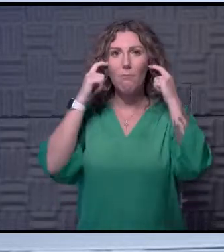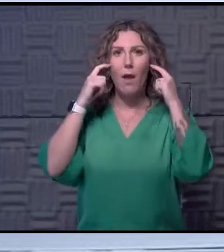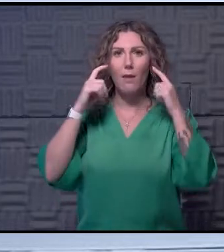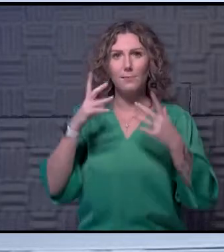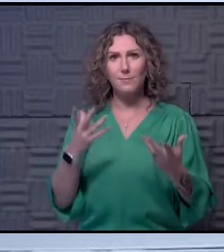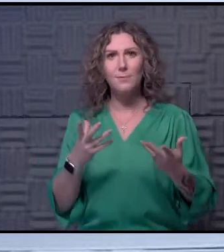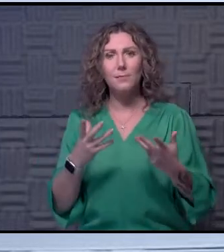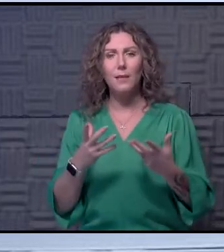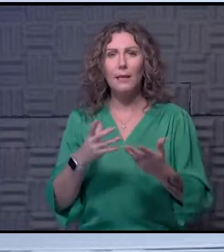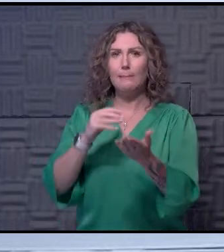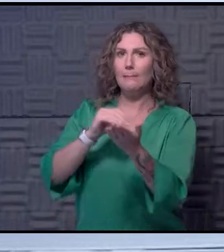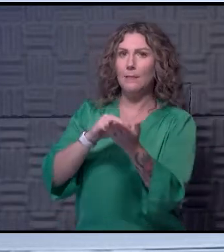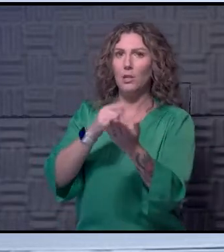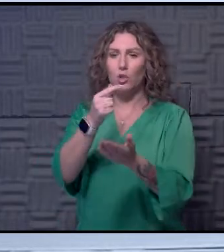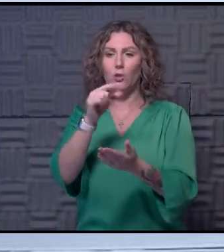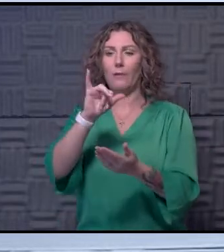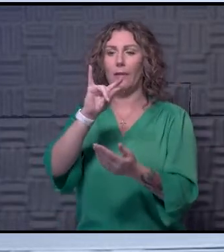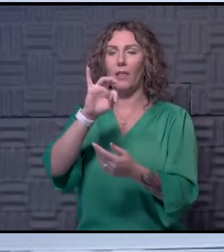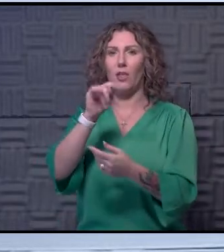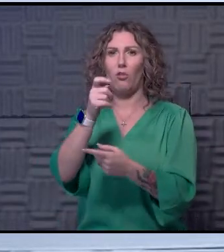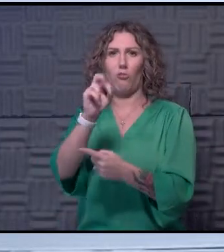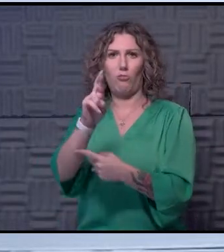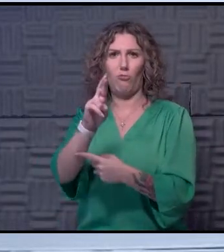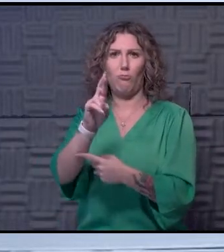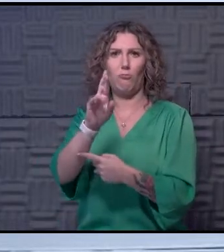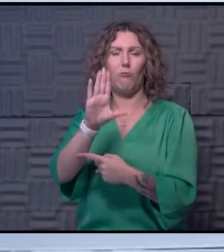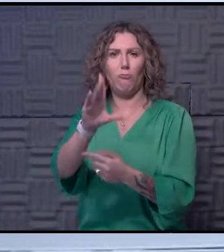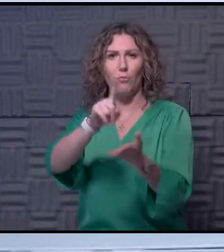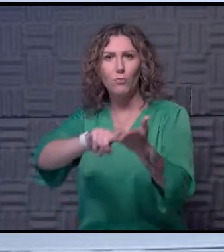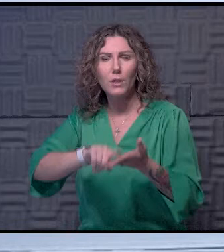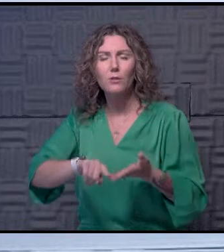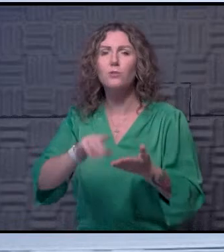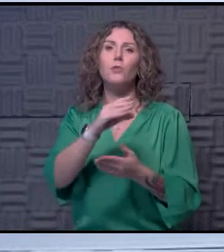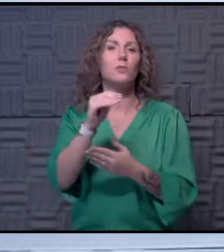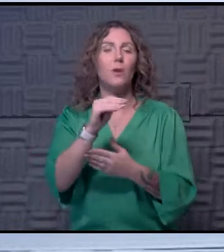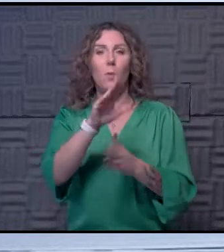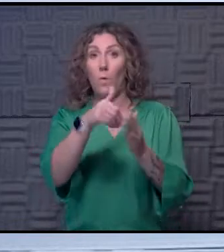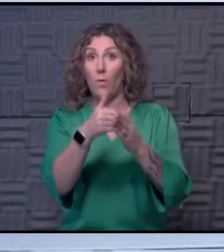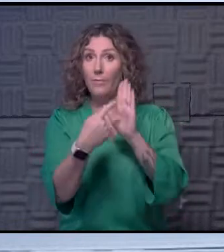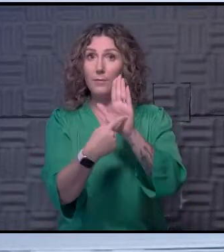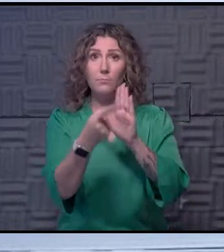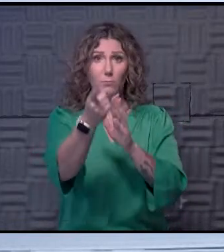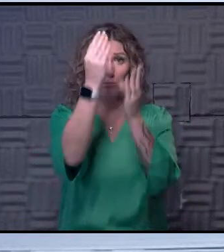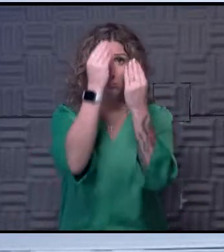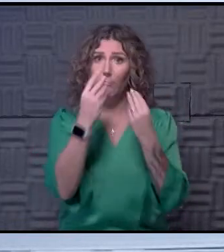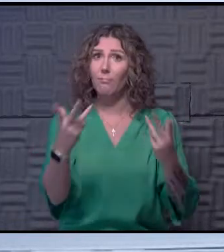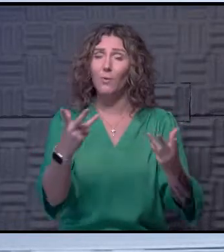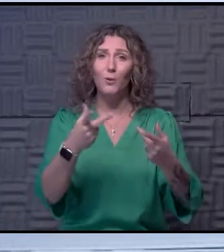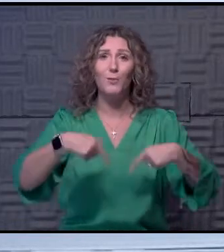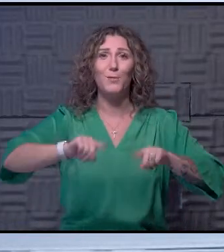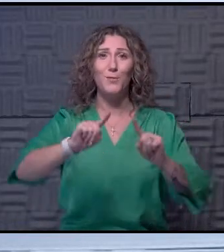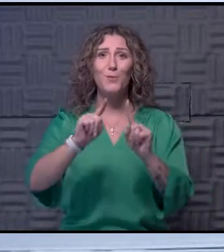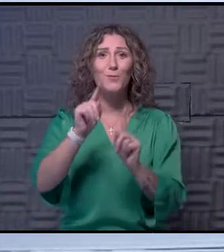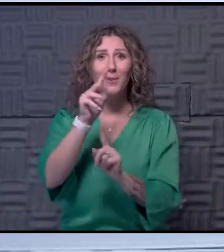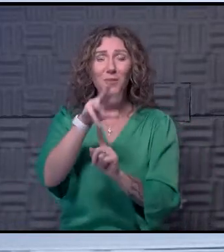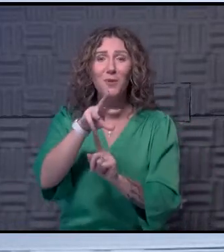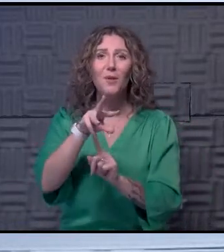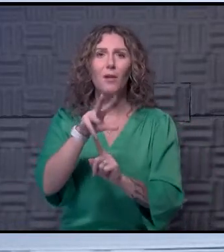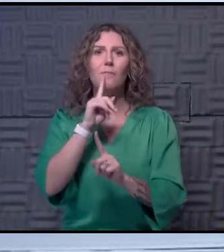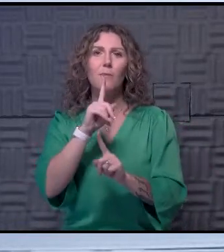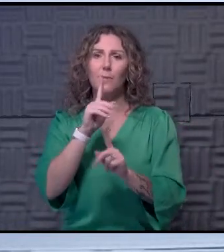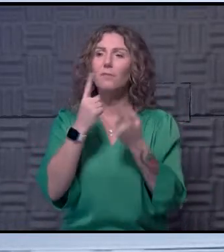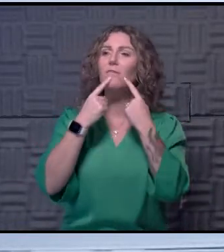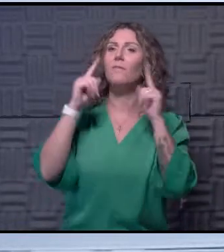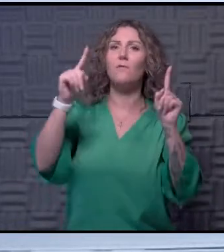Dr. Ginther's research and some of the examples that you all have provided on this show about the effectiveness of masks in